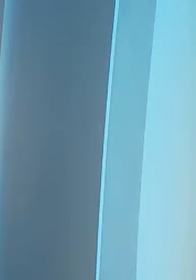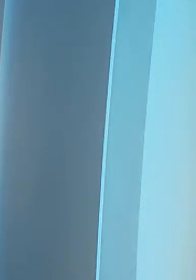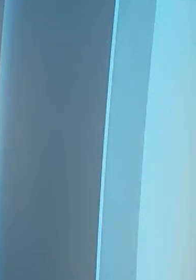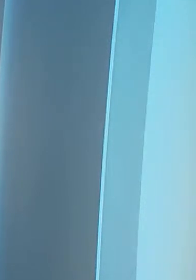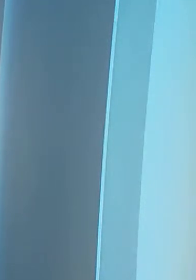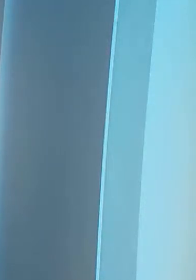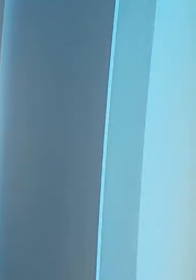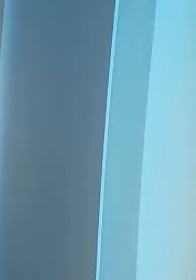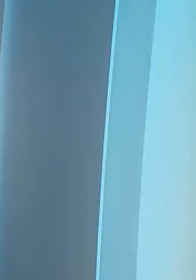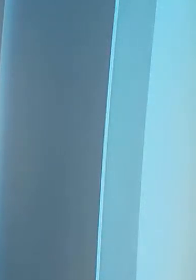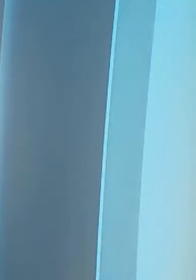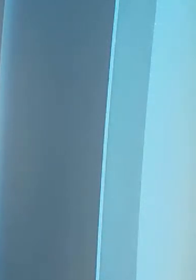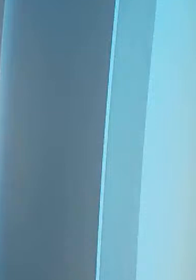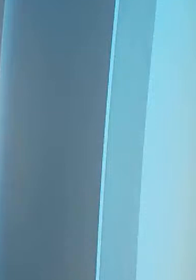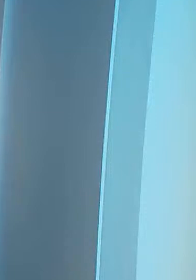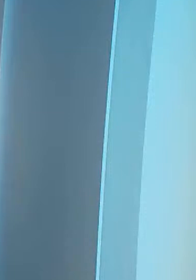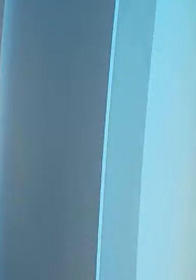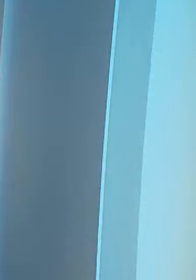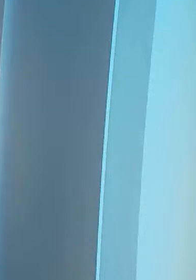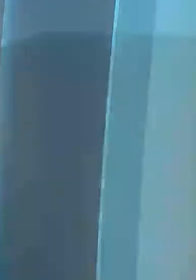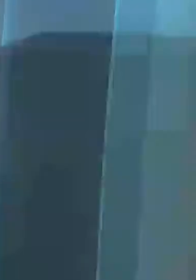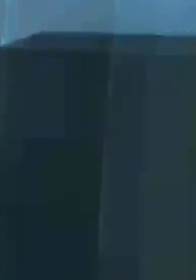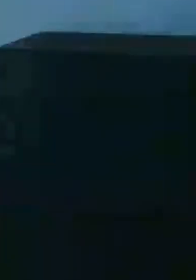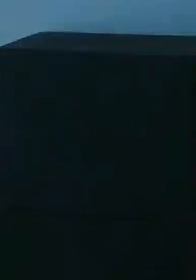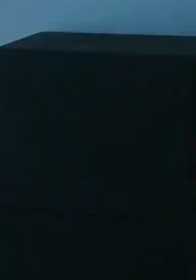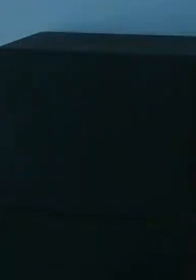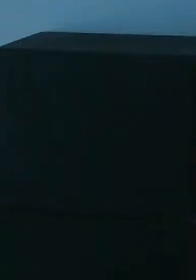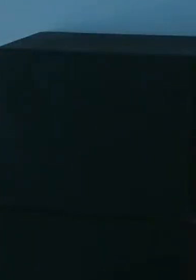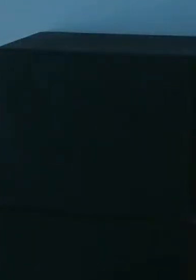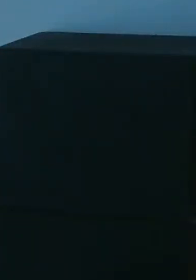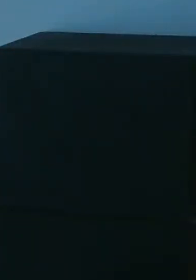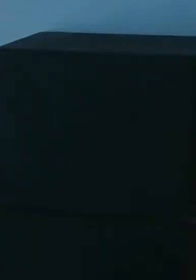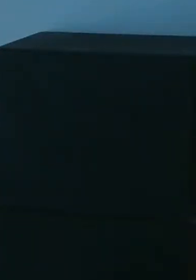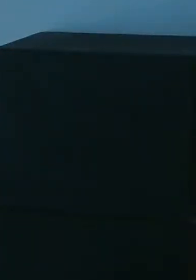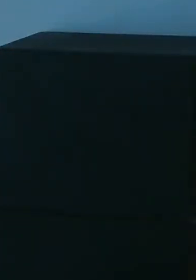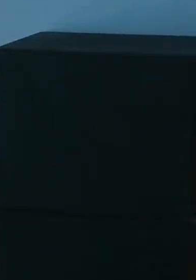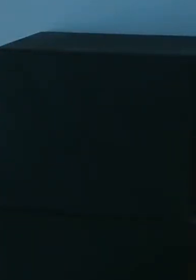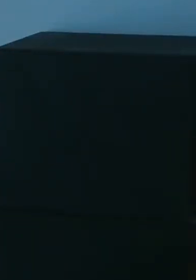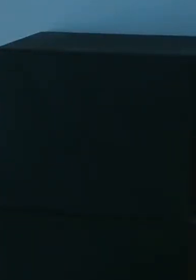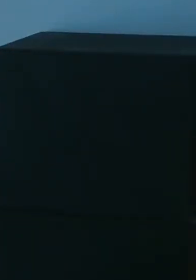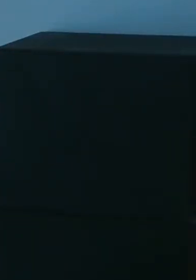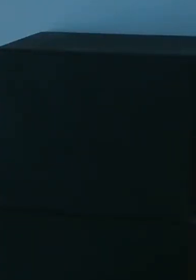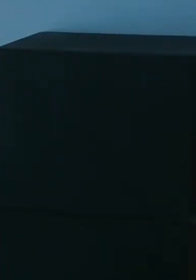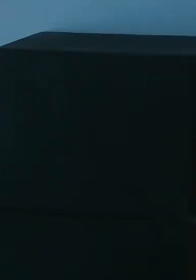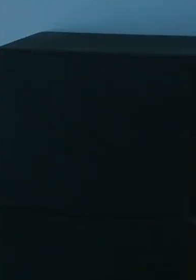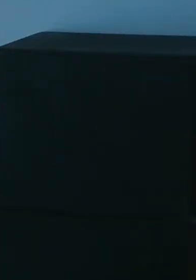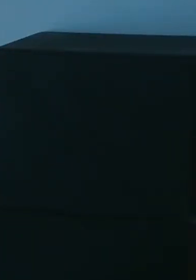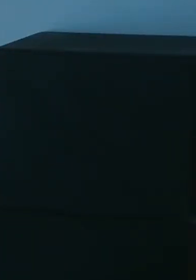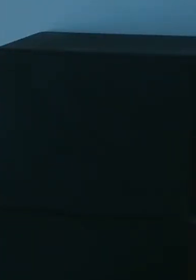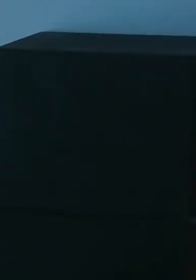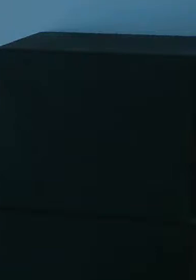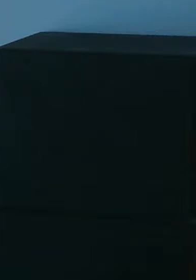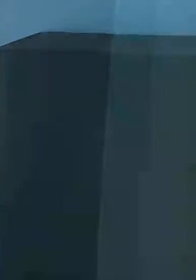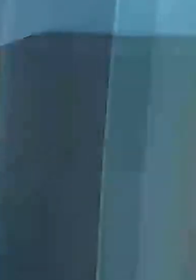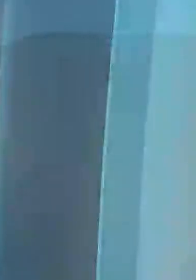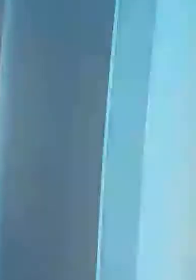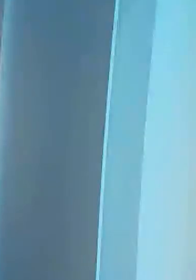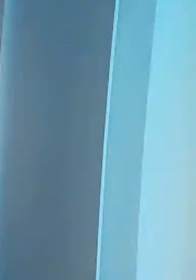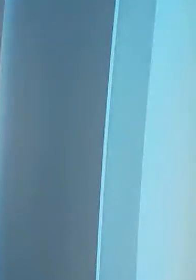small, the joyful, and opens up questions that may not be answered but might deserve our attention.